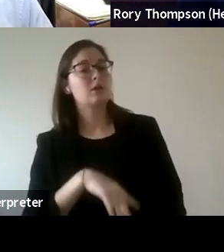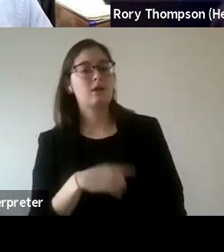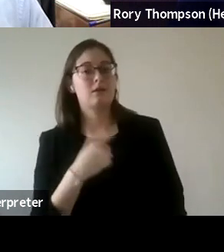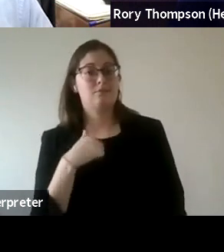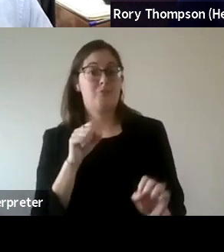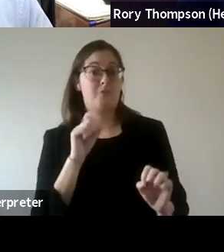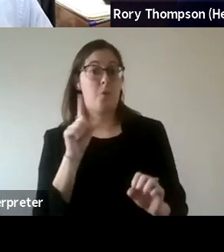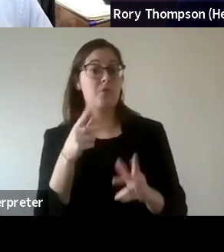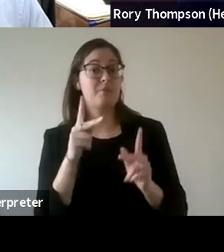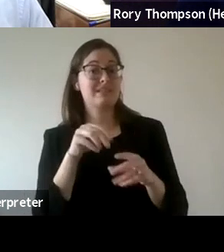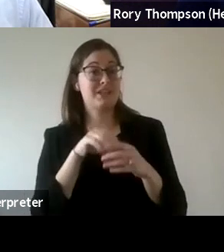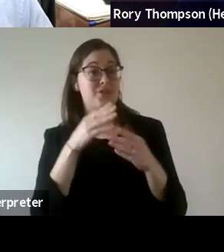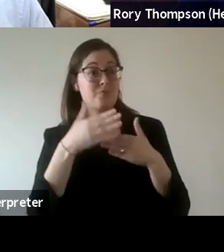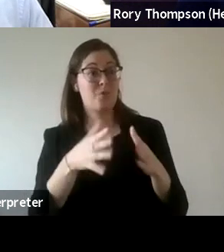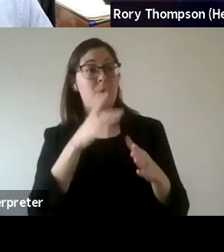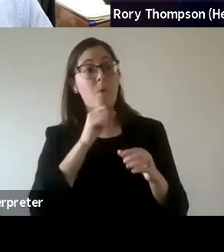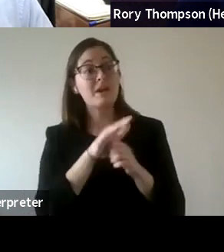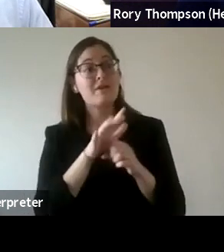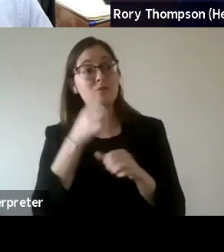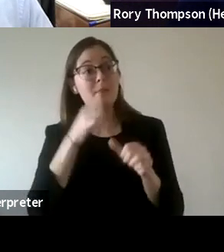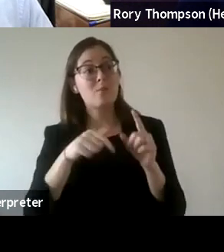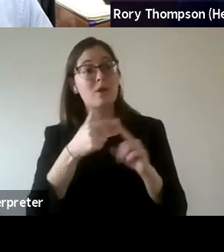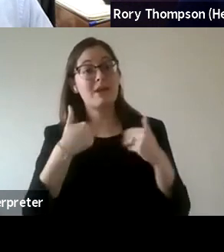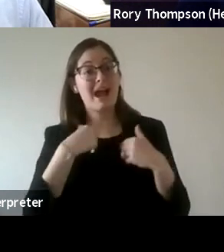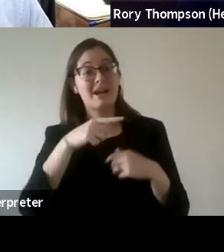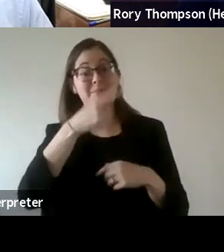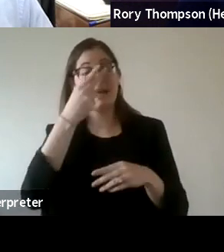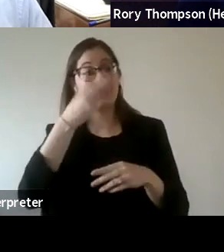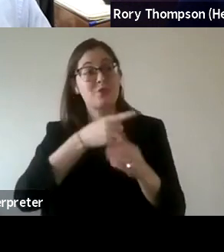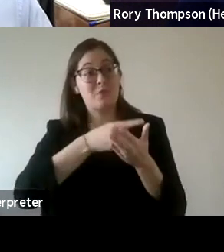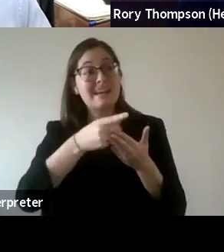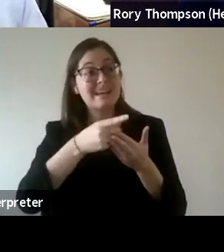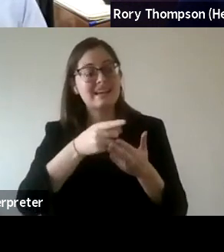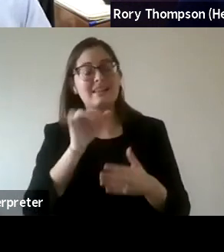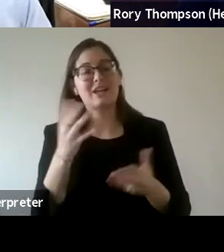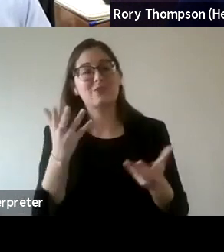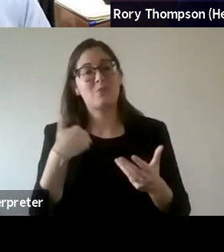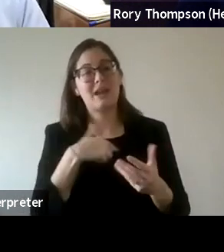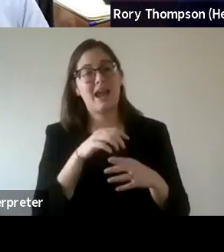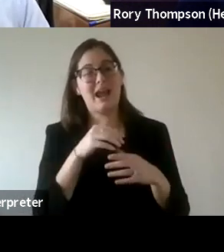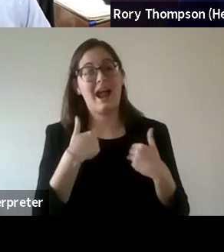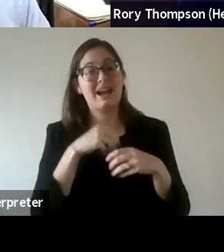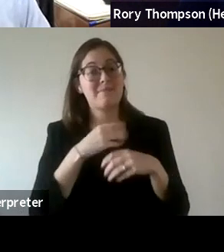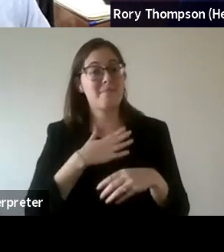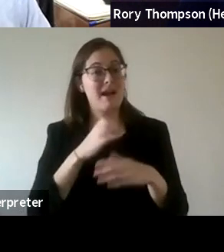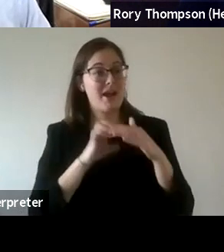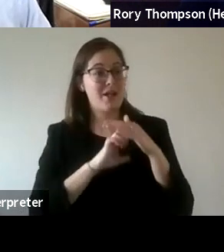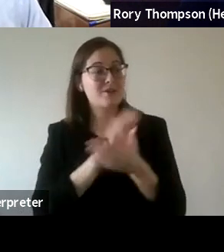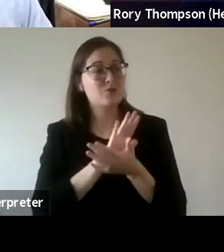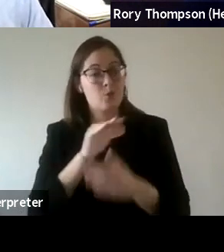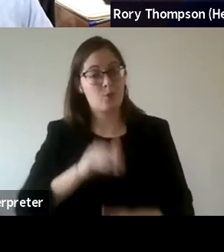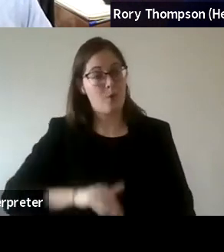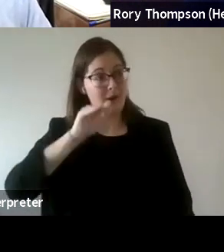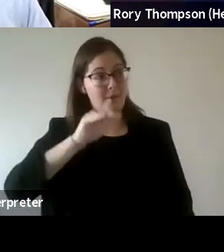person in the room old enough to remember when we had Black History Week, and that's what we had in my elementary school when I was growing up.